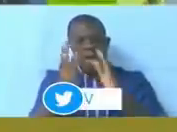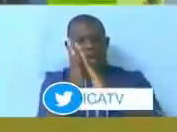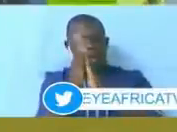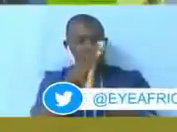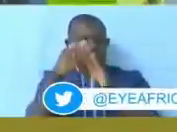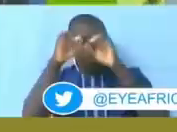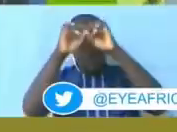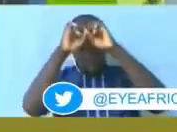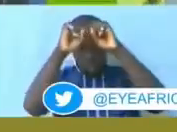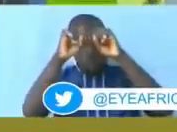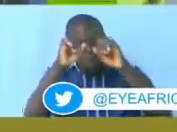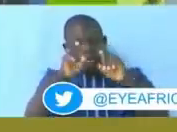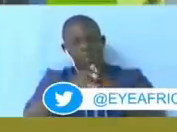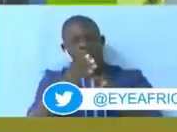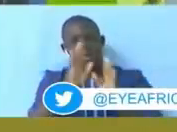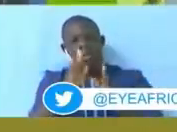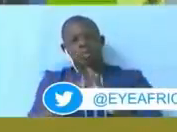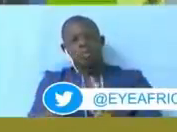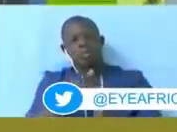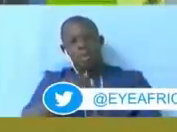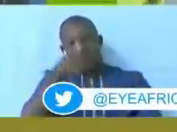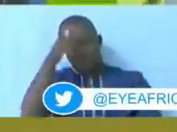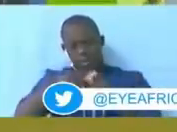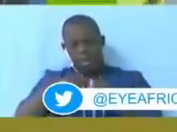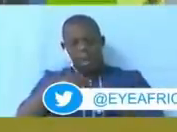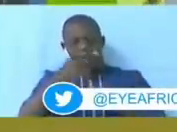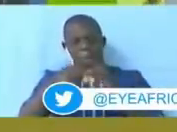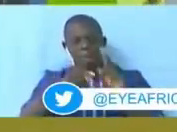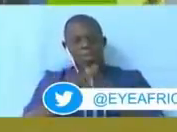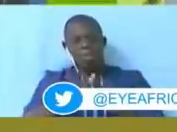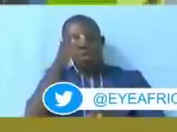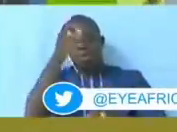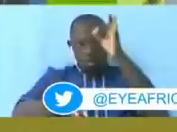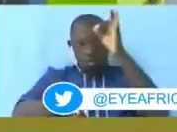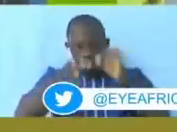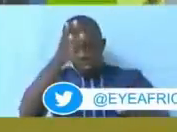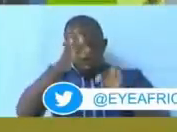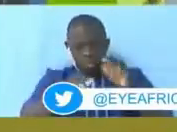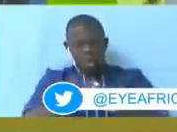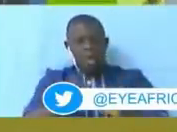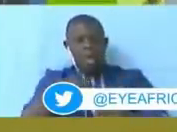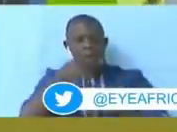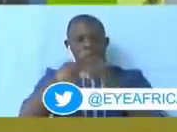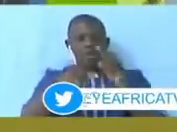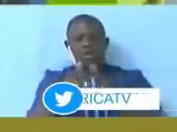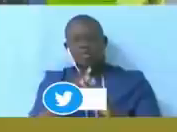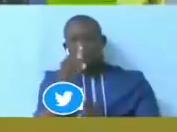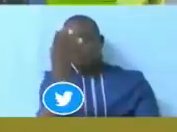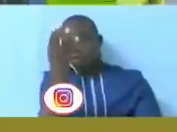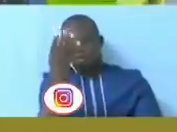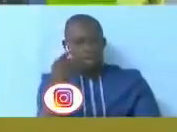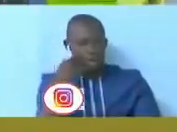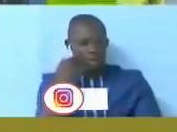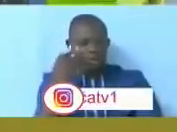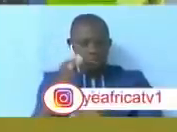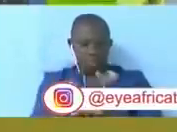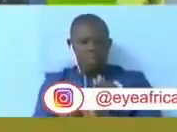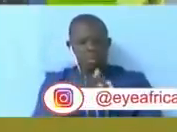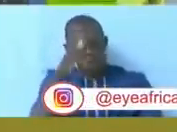the details, but his testimony I believe lasted for 4 days. Hakilo ta akobe mutanola tamata